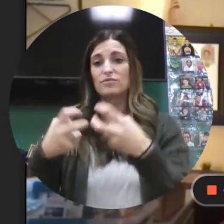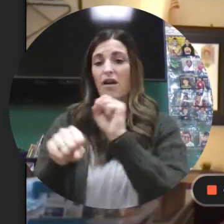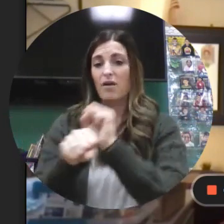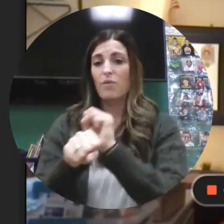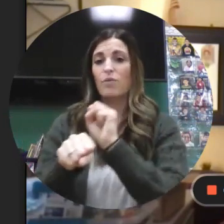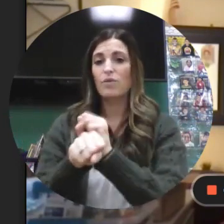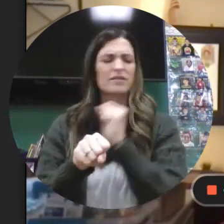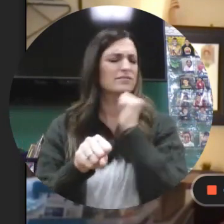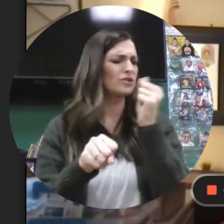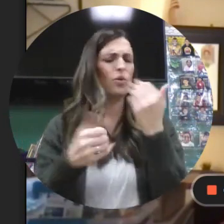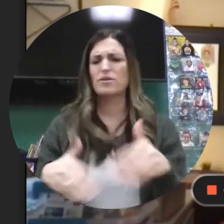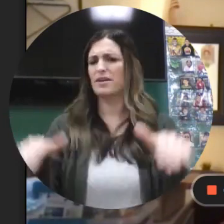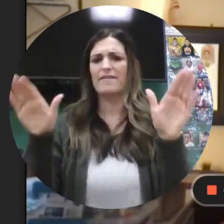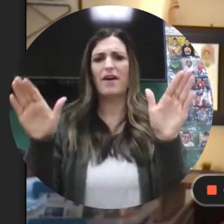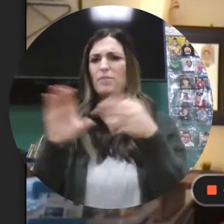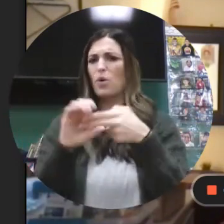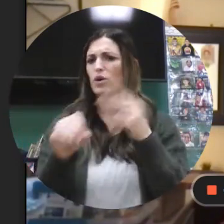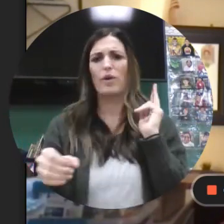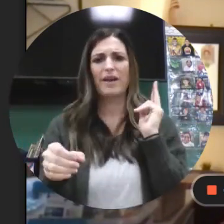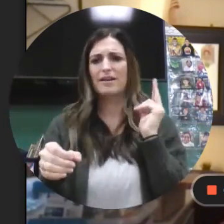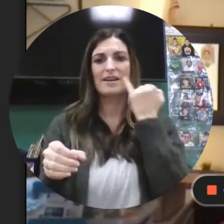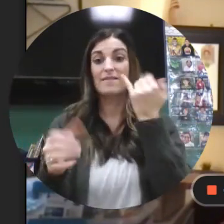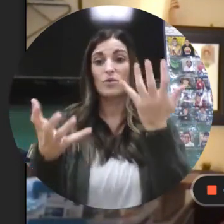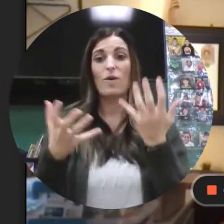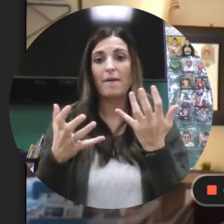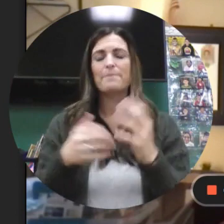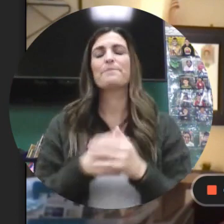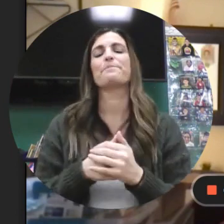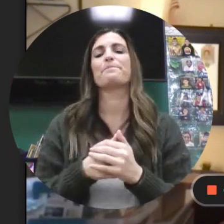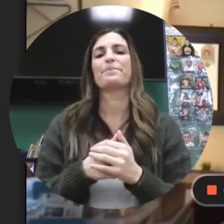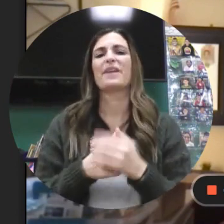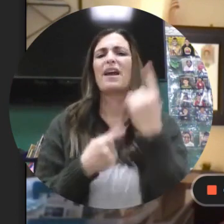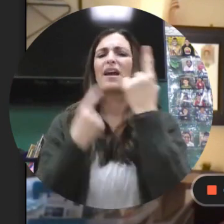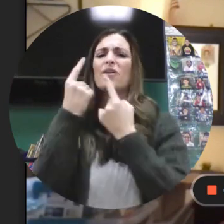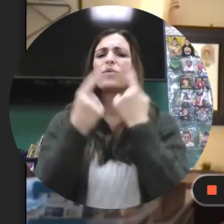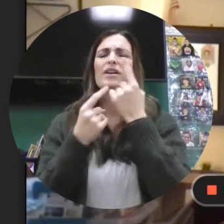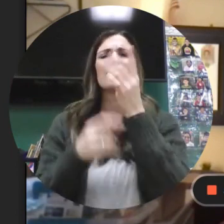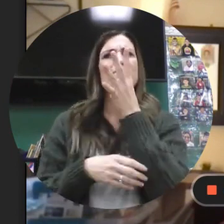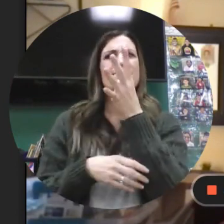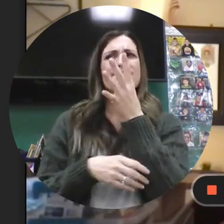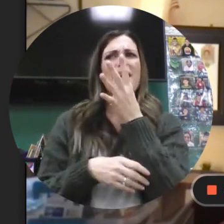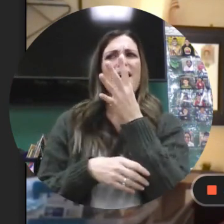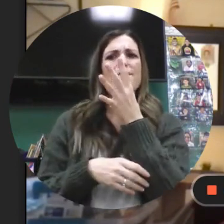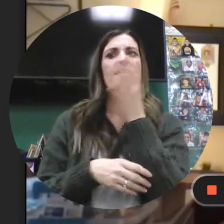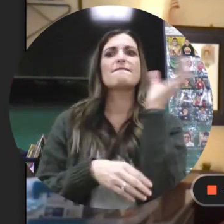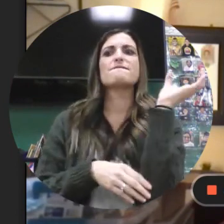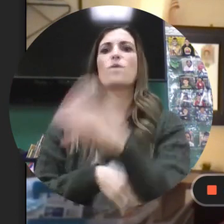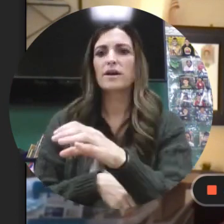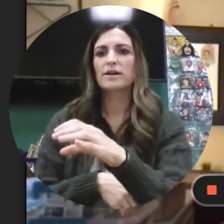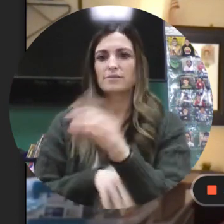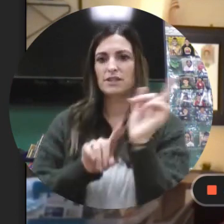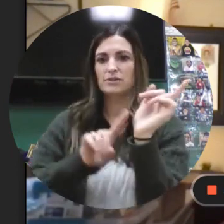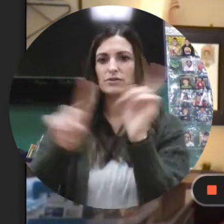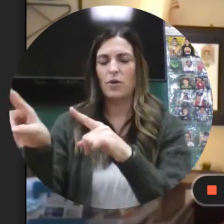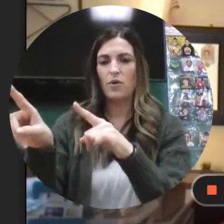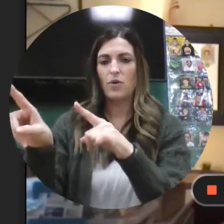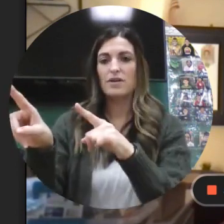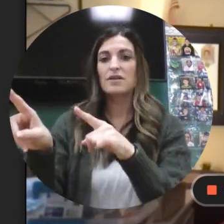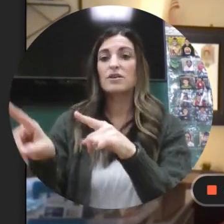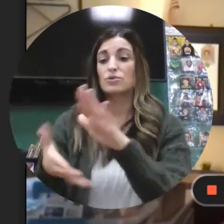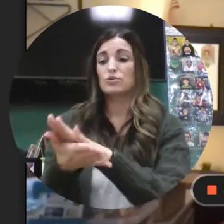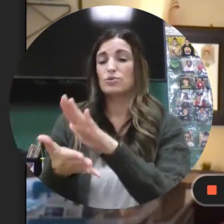if you want to. I wondered how long Mom would make me go back to public school before I could change my mind and go back to